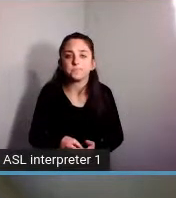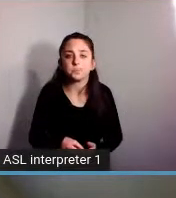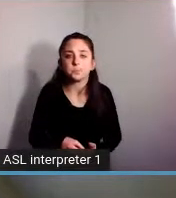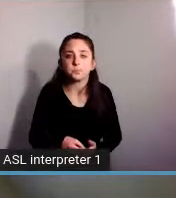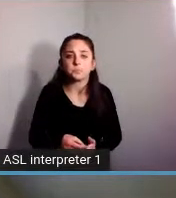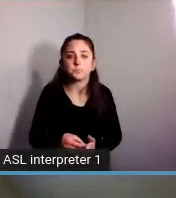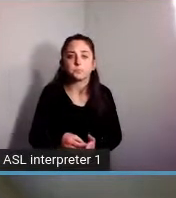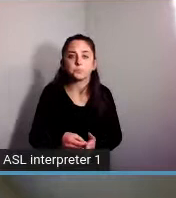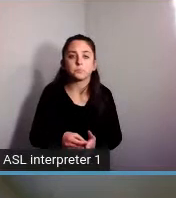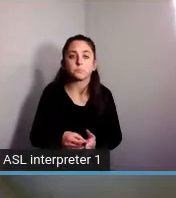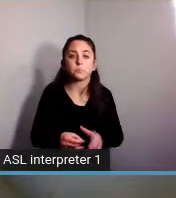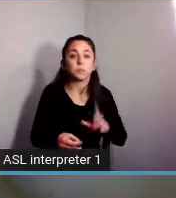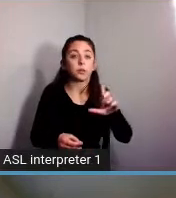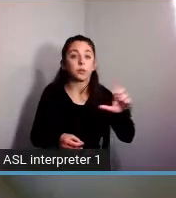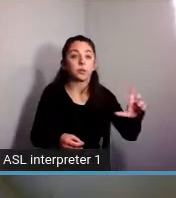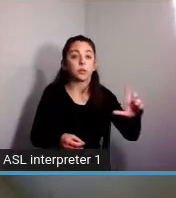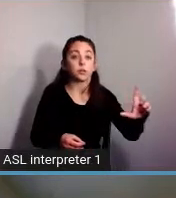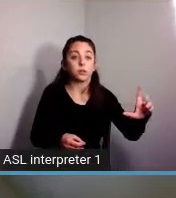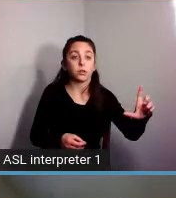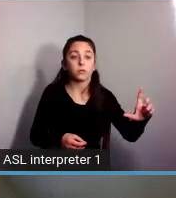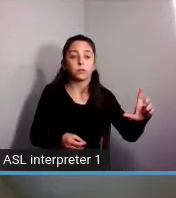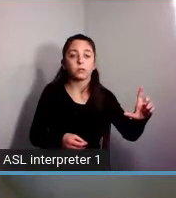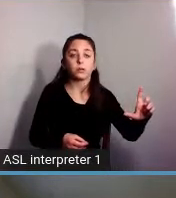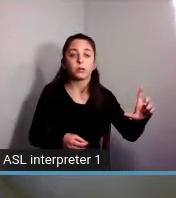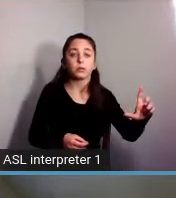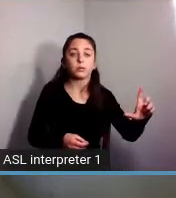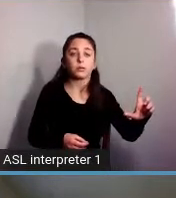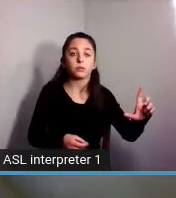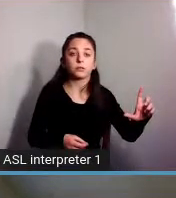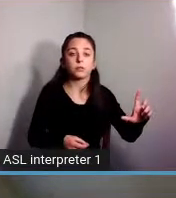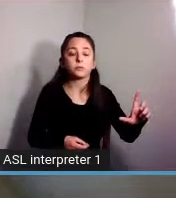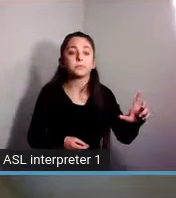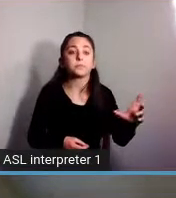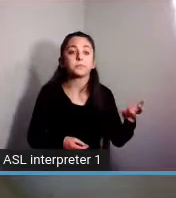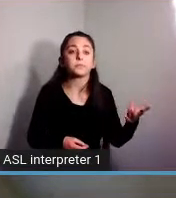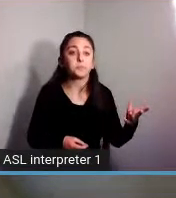This on the left is a